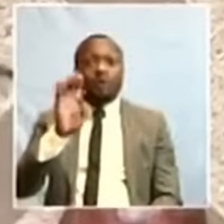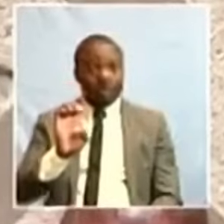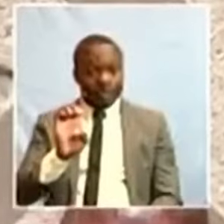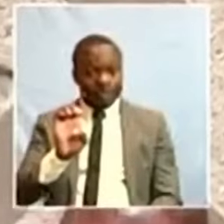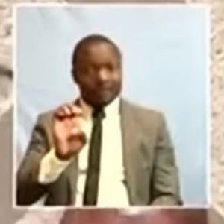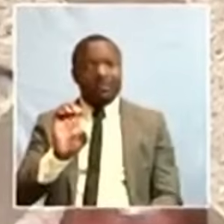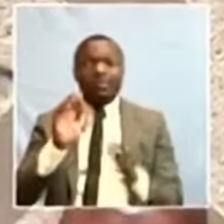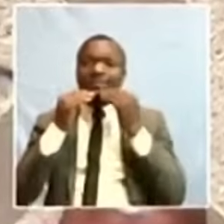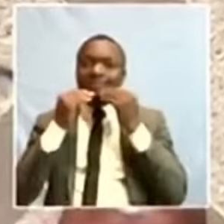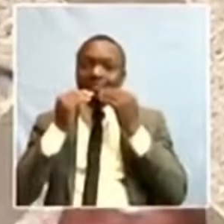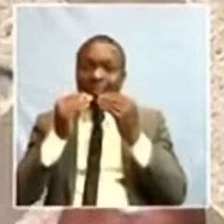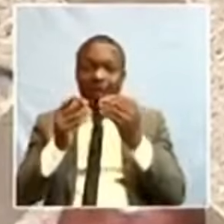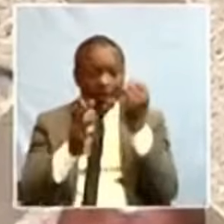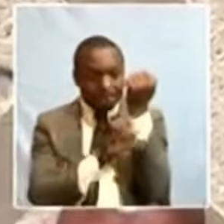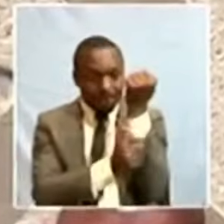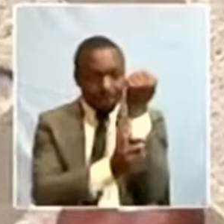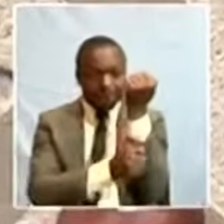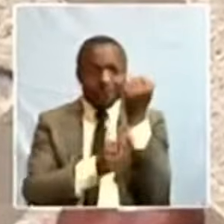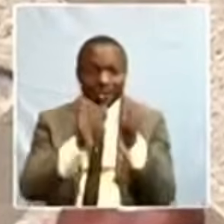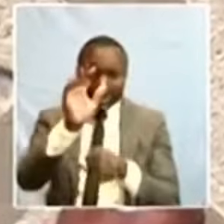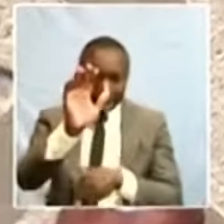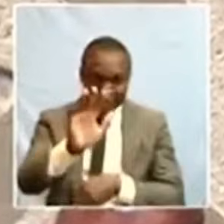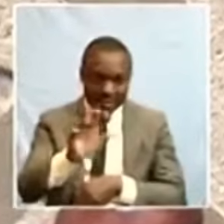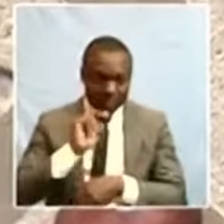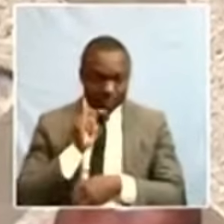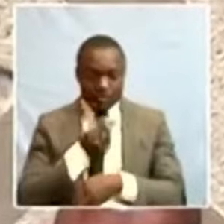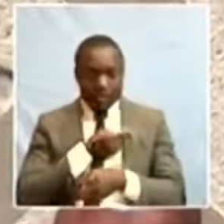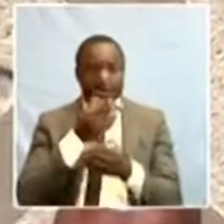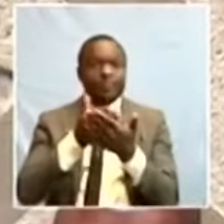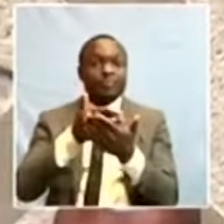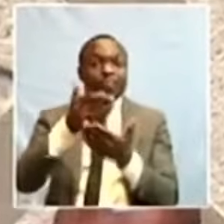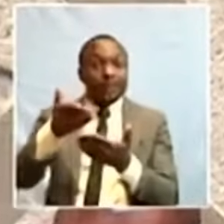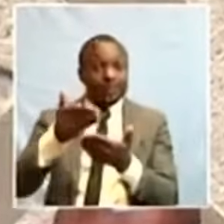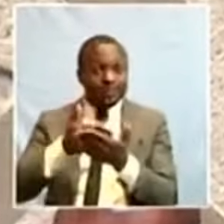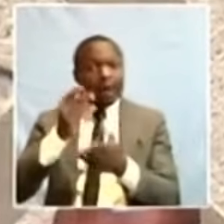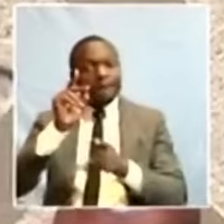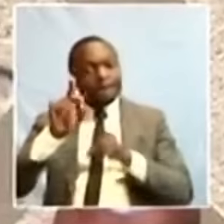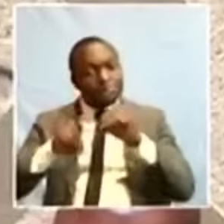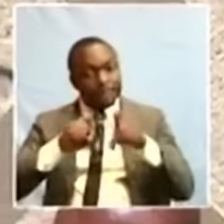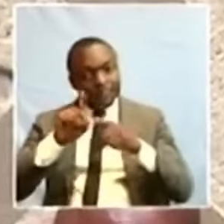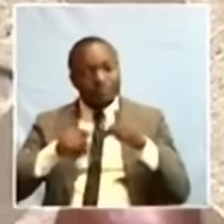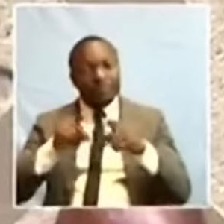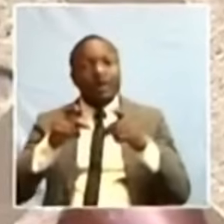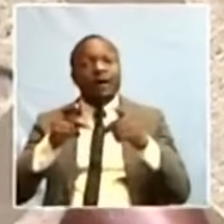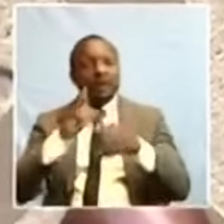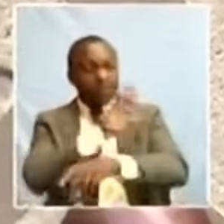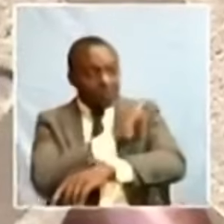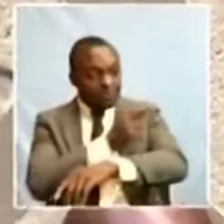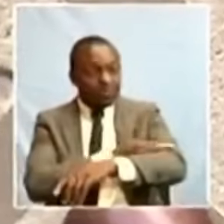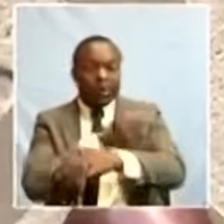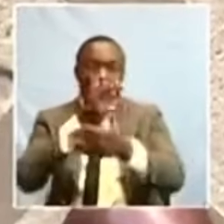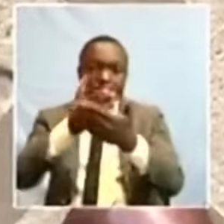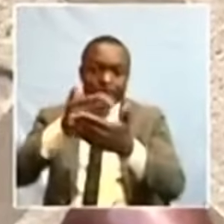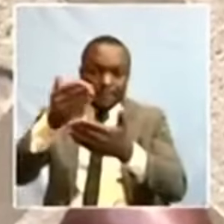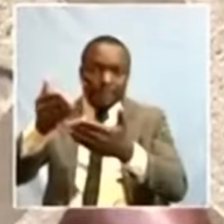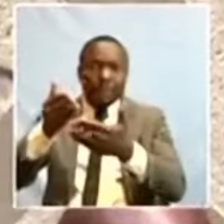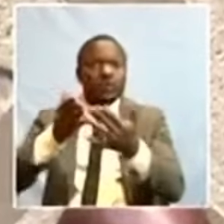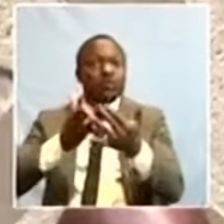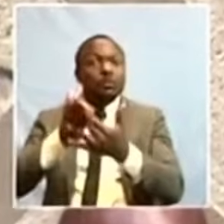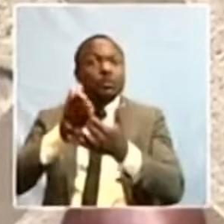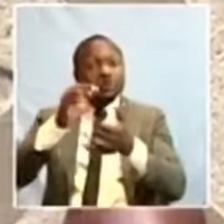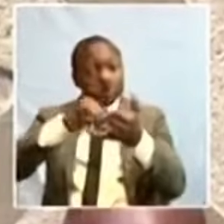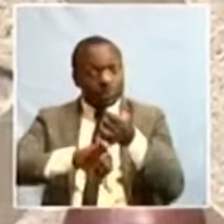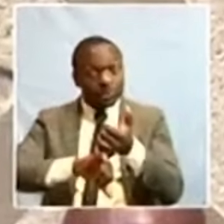We really appreciate the maize that is available for us to buy, and the people have resources to use to buy through social cash